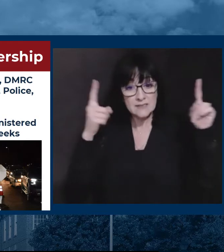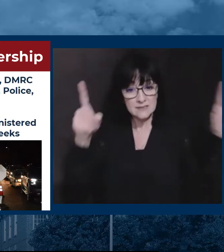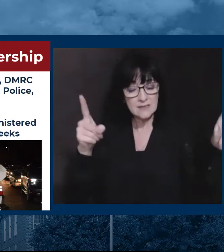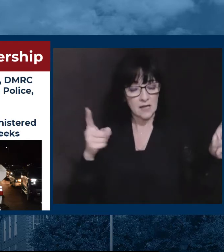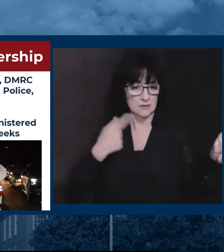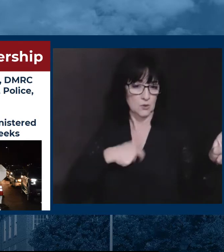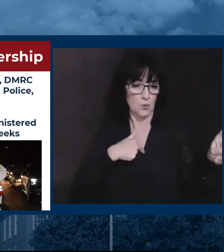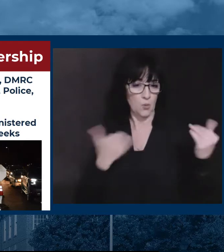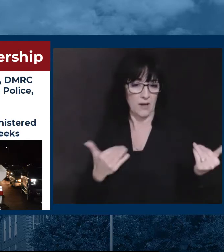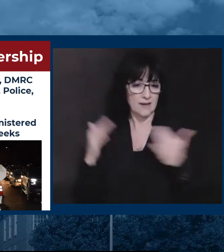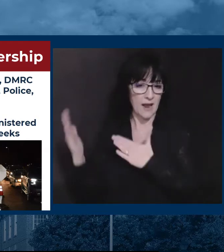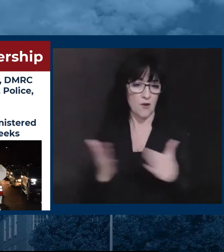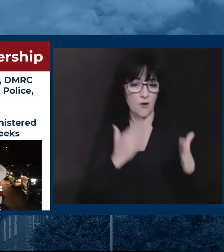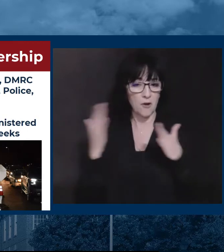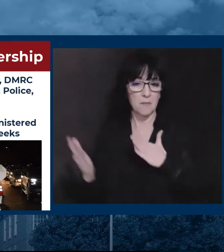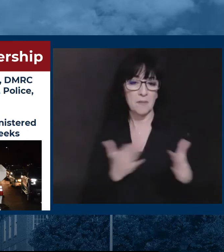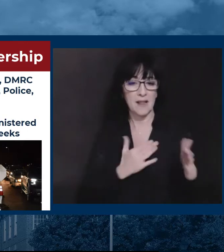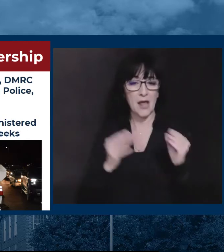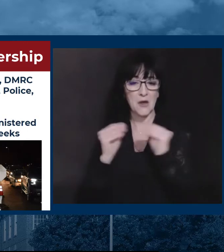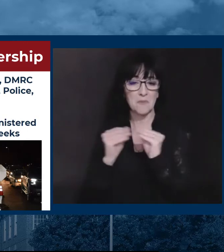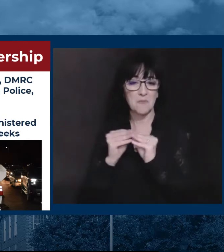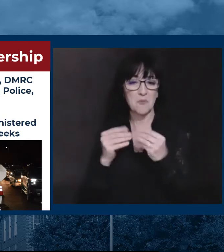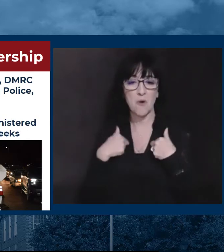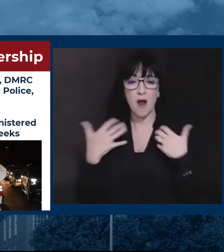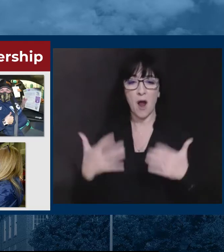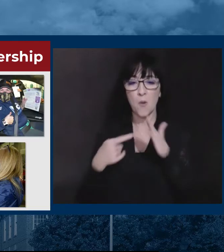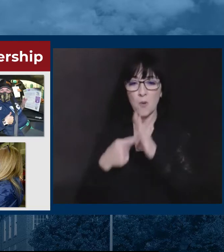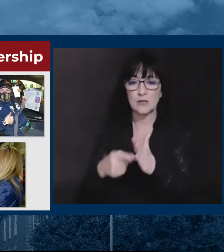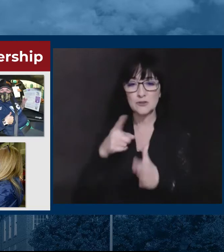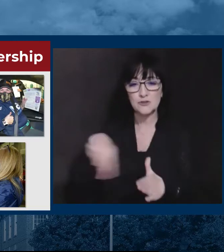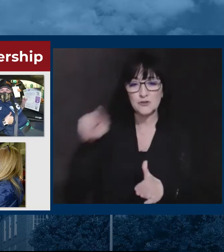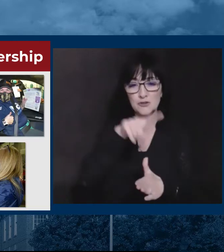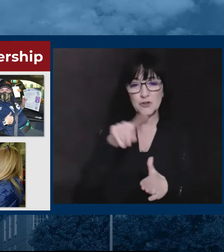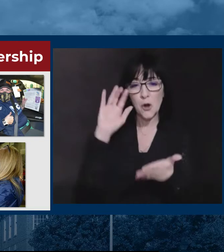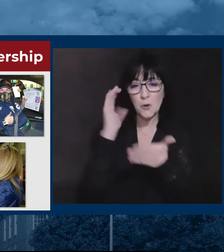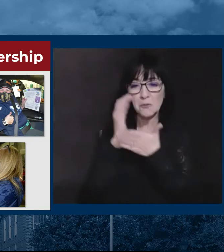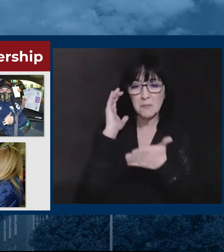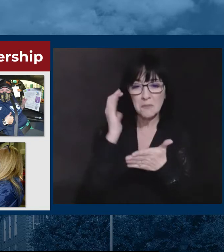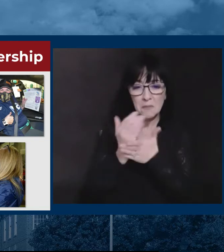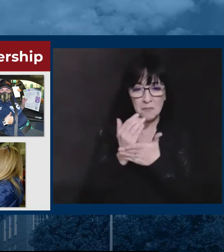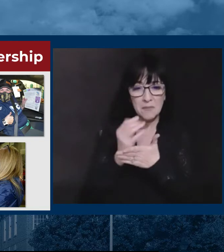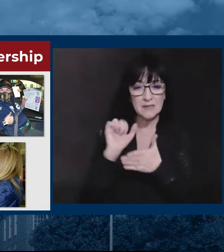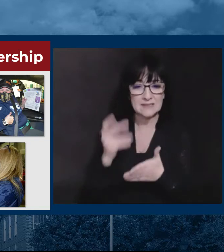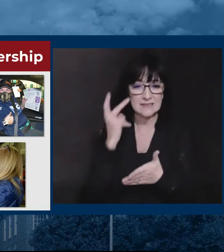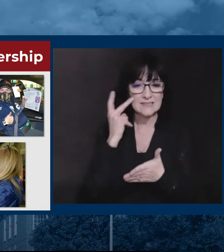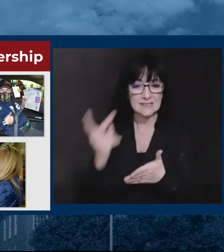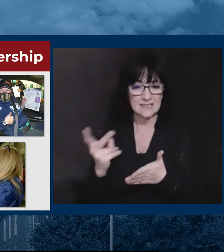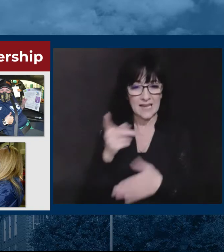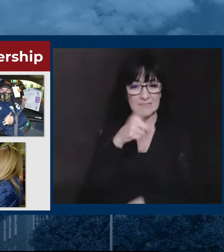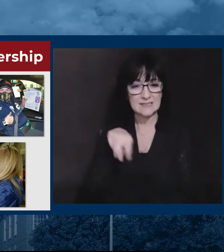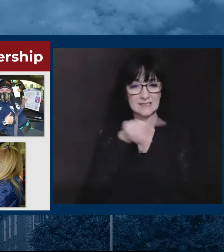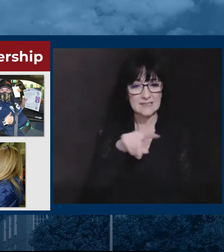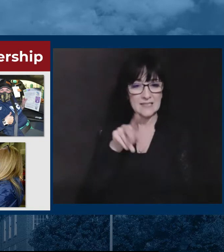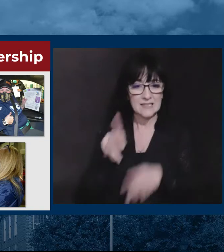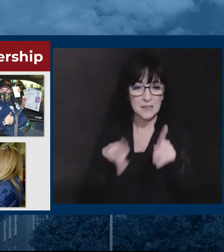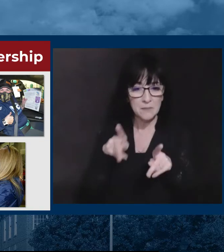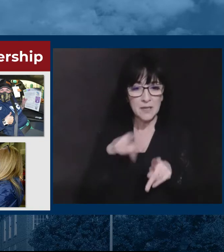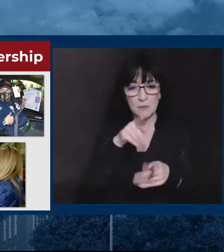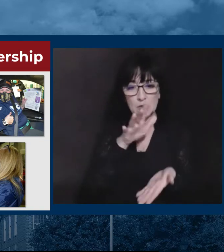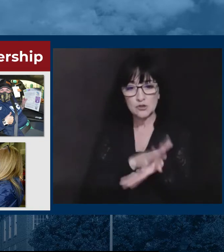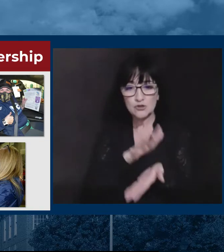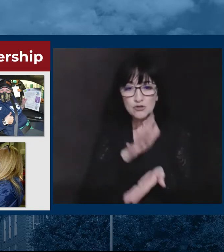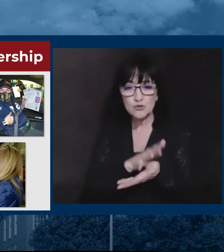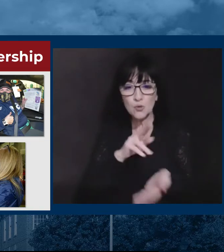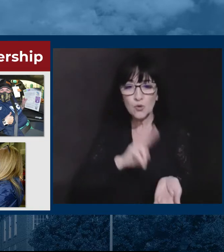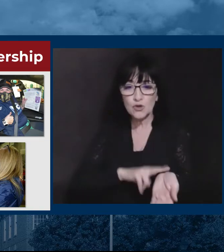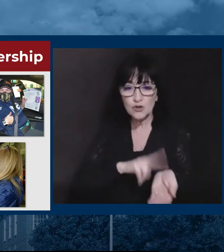I wanted to show some pictures from that event where you can see some first responders and a school nurse being